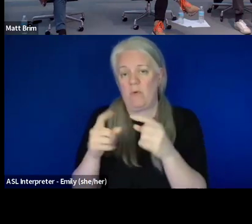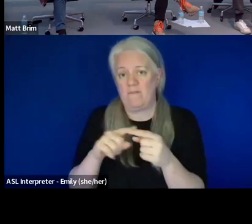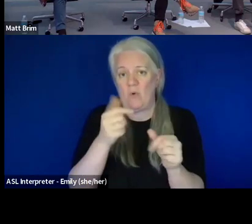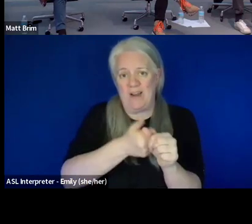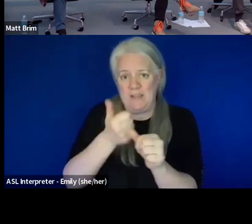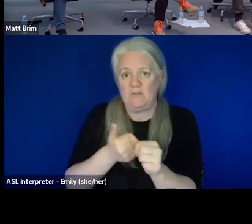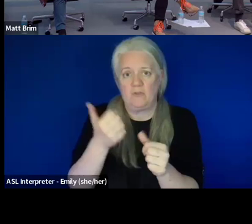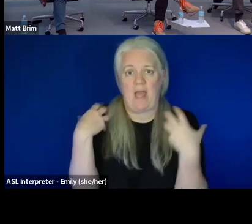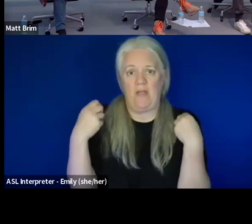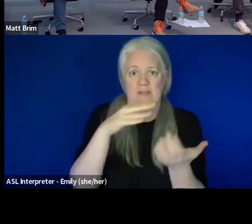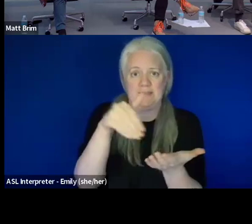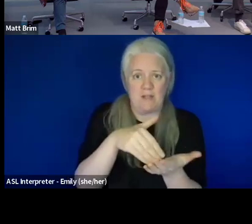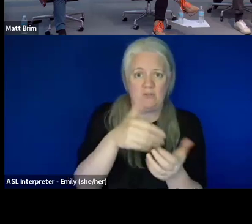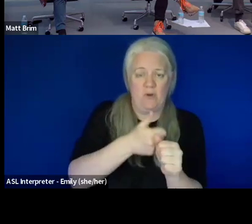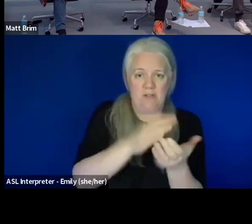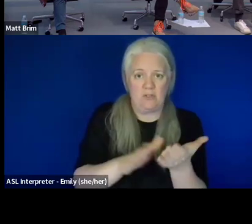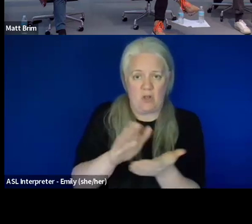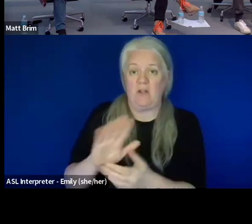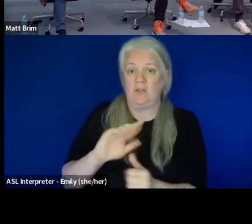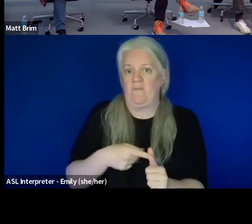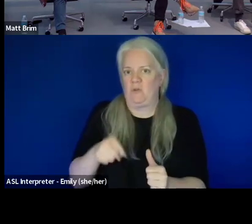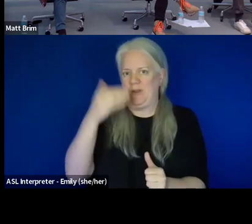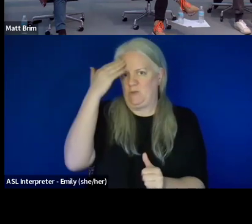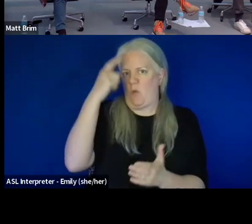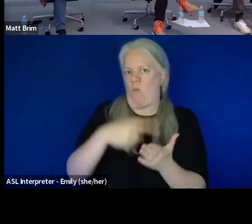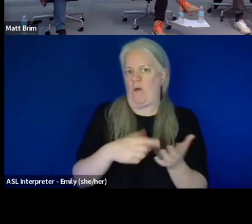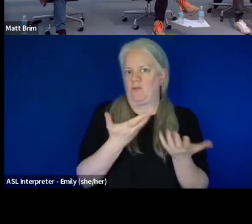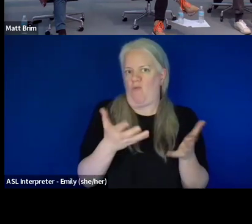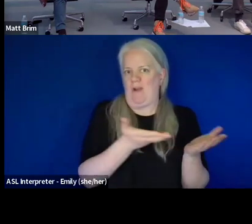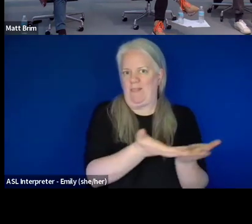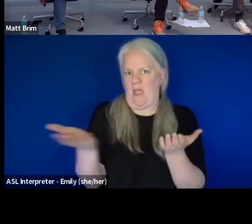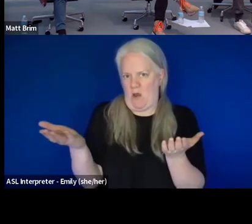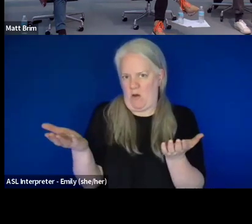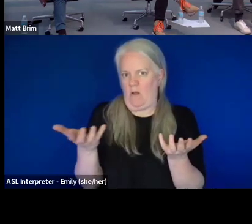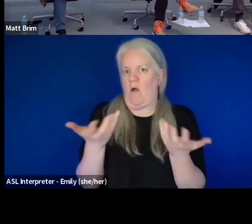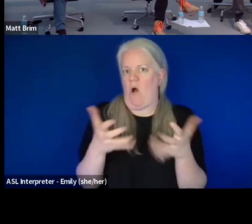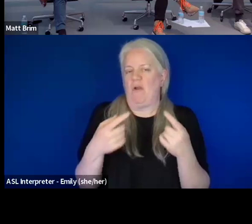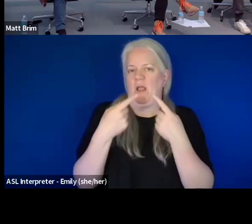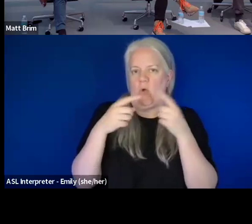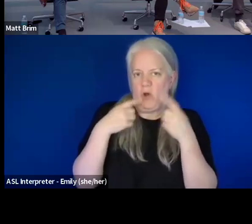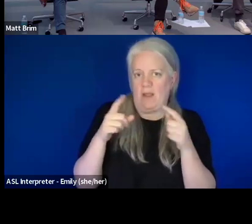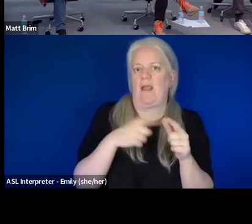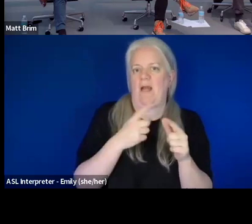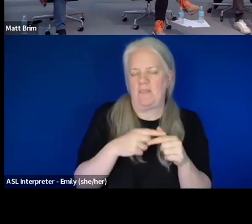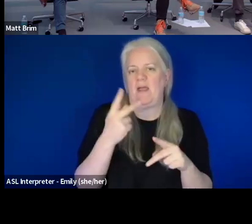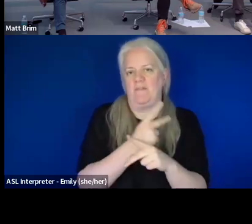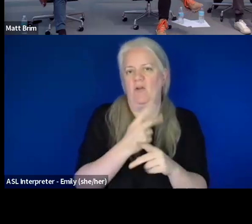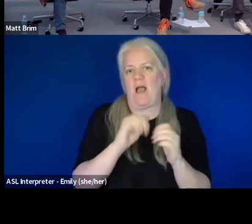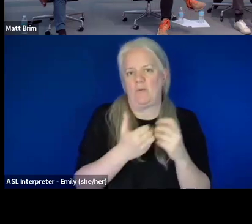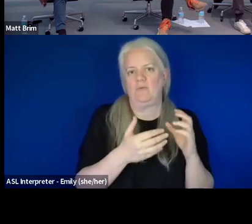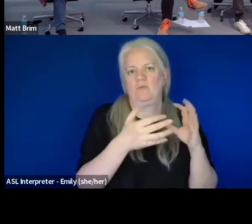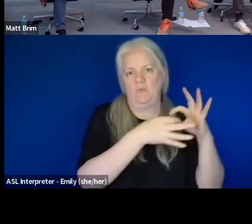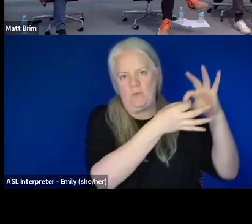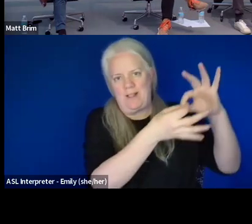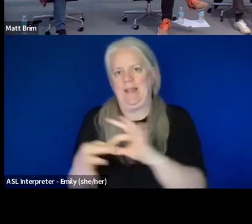like we want to know first what's there and what's working, and then sort of think about how to like try to build this across campuses.